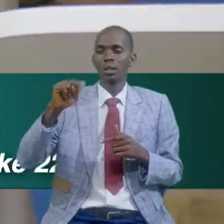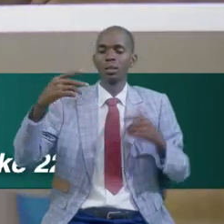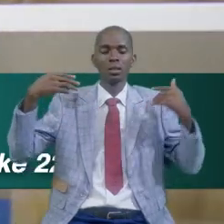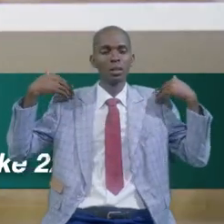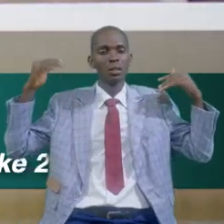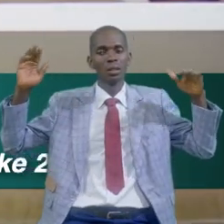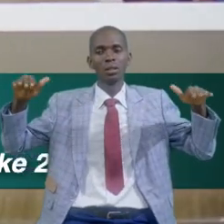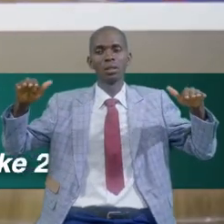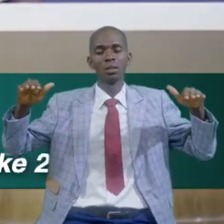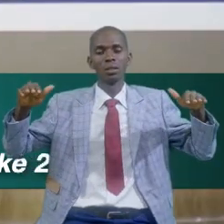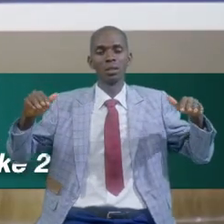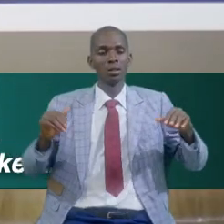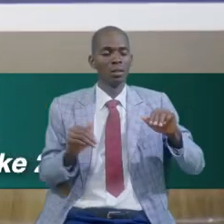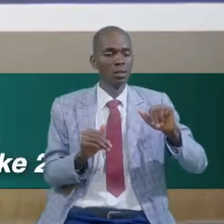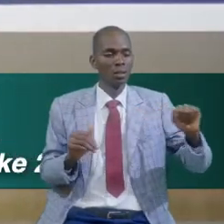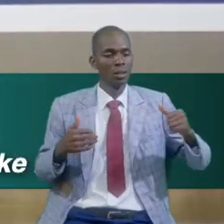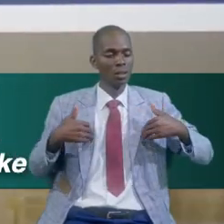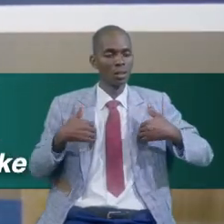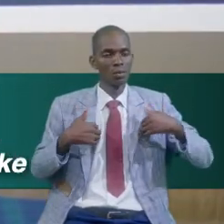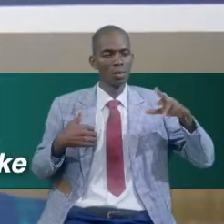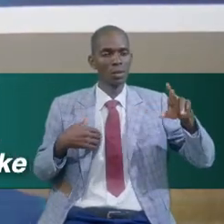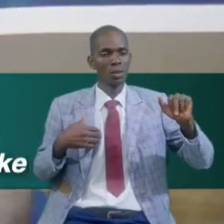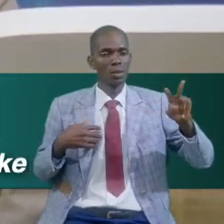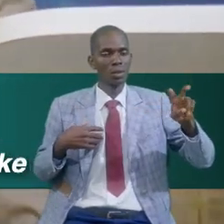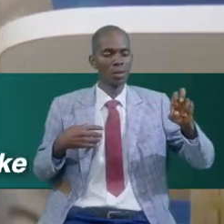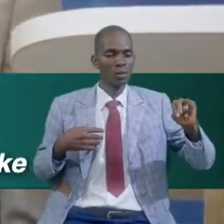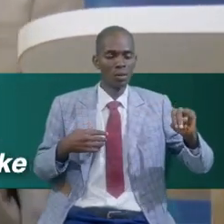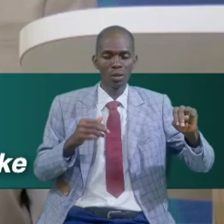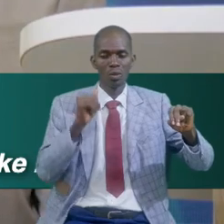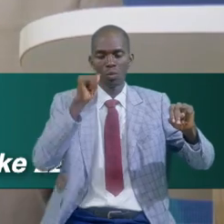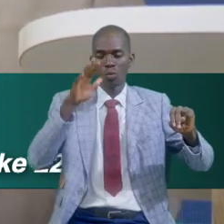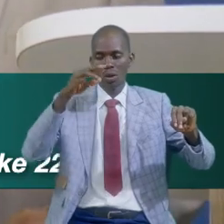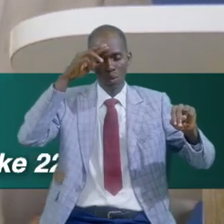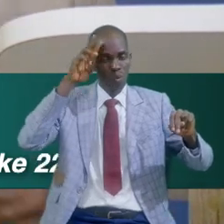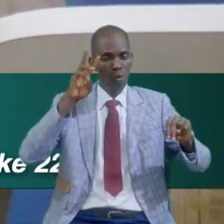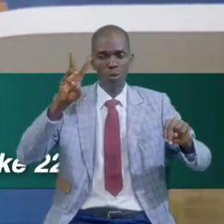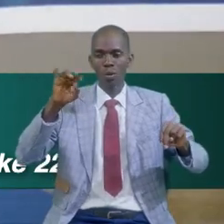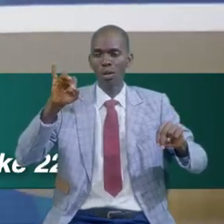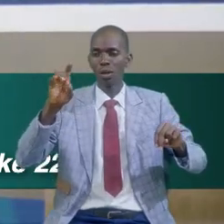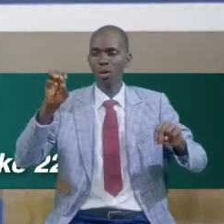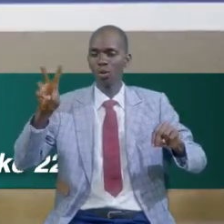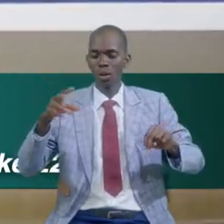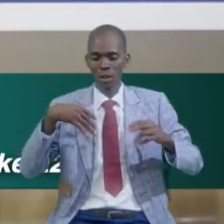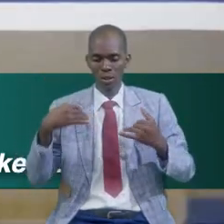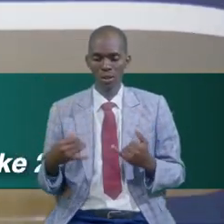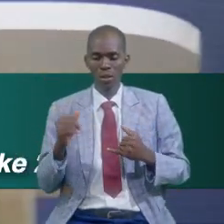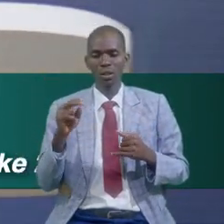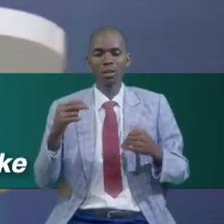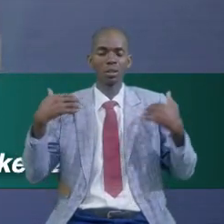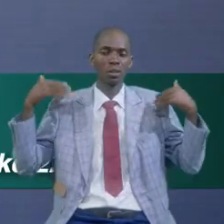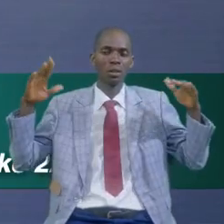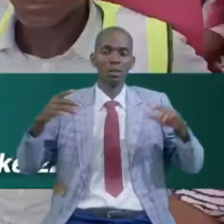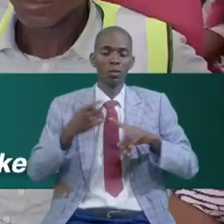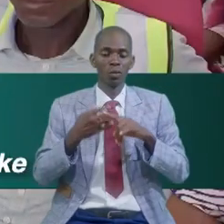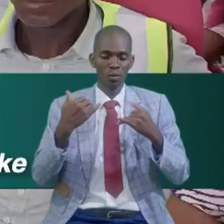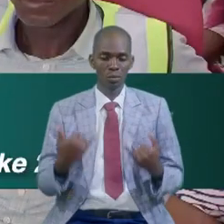A raven, a widow, an angel. From today,